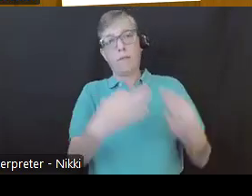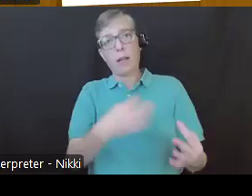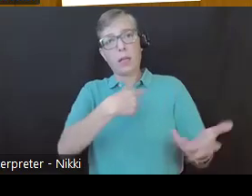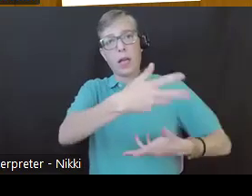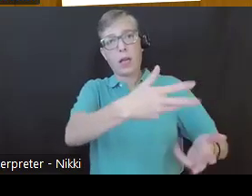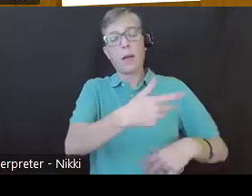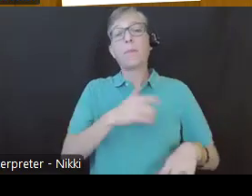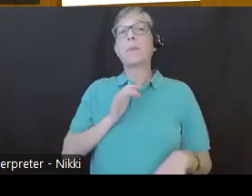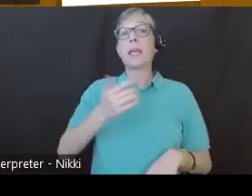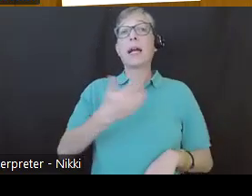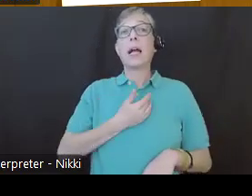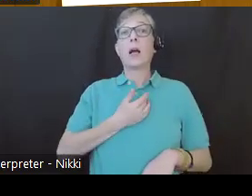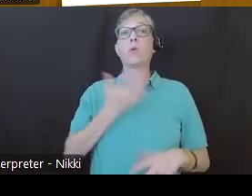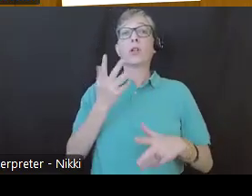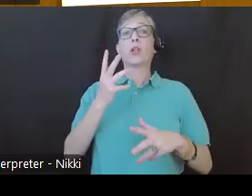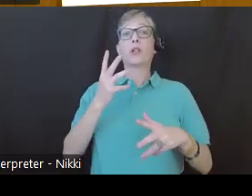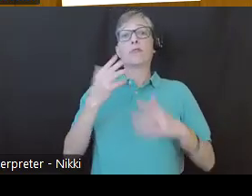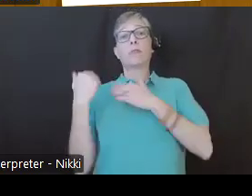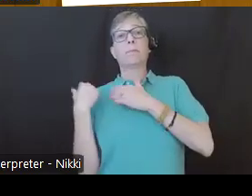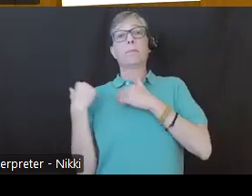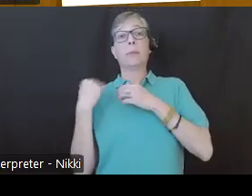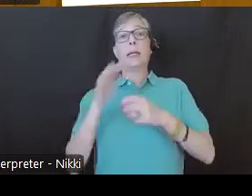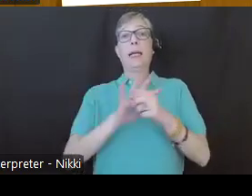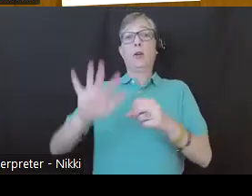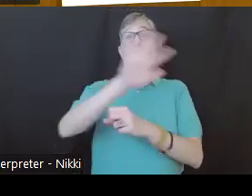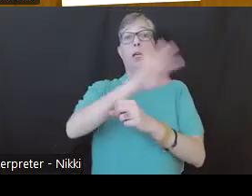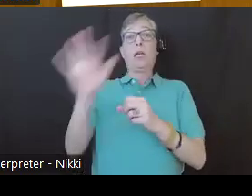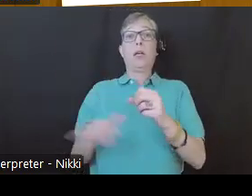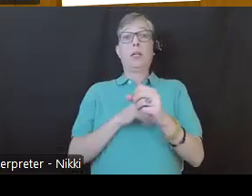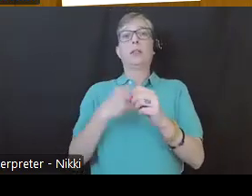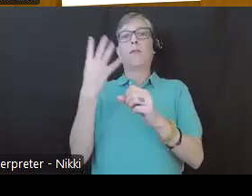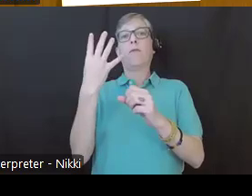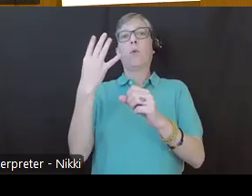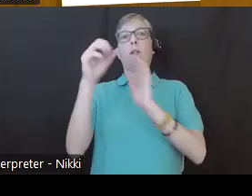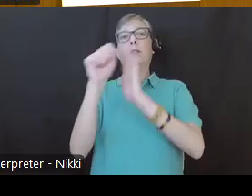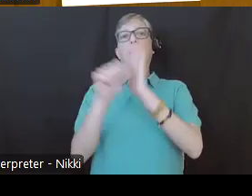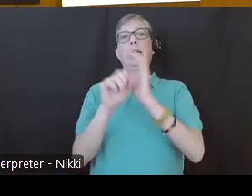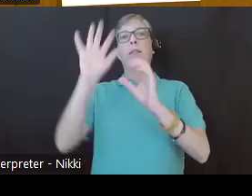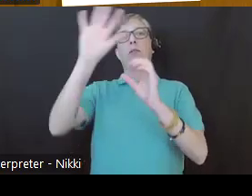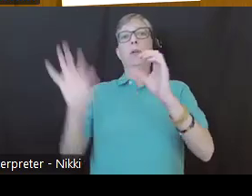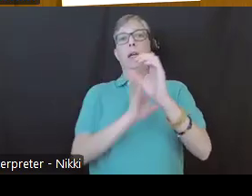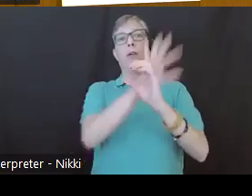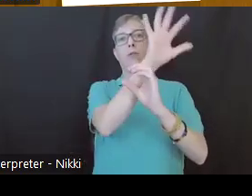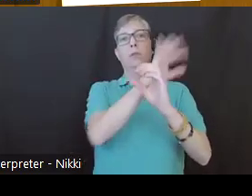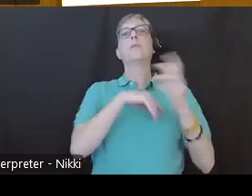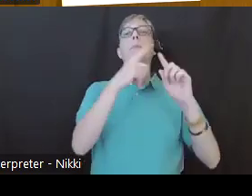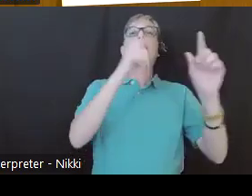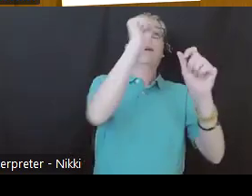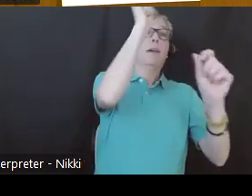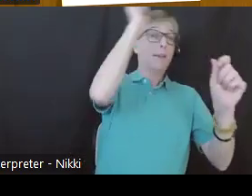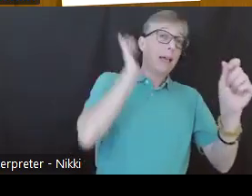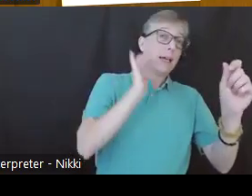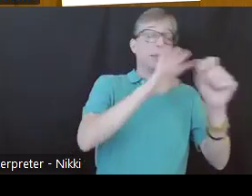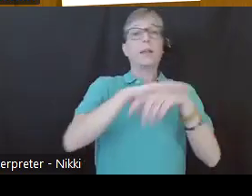surrounding states. So people are coming from Alaska, Montana, Idaho. They're staying for months at a time. They're